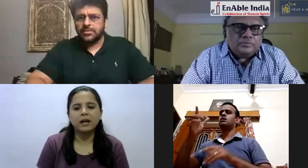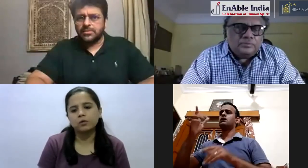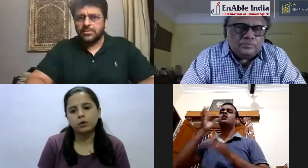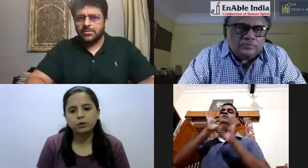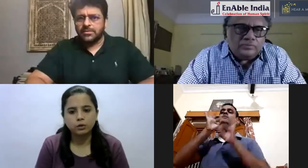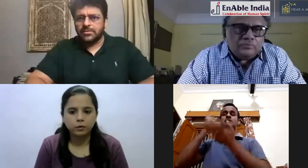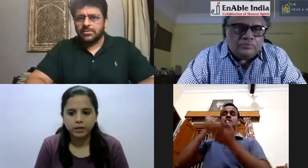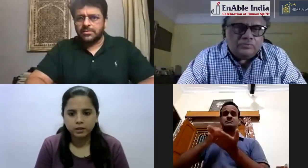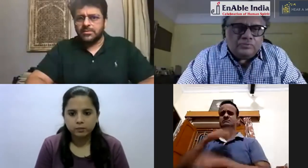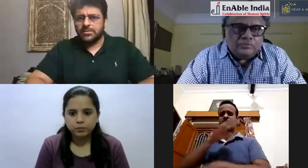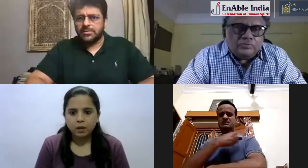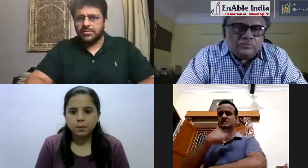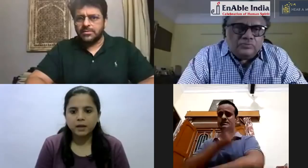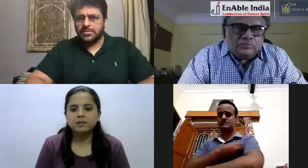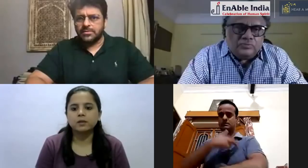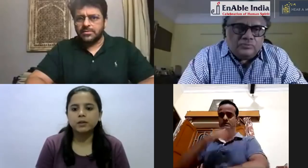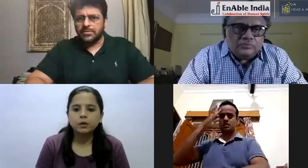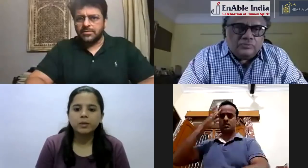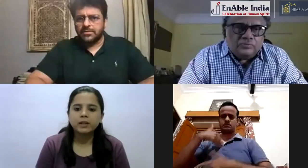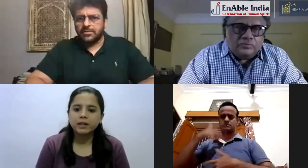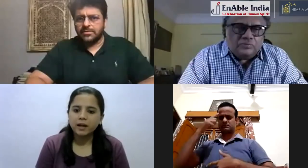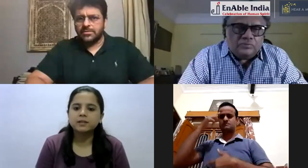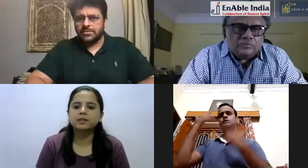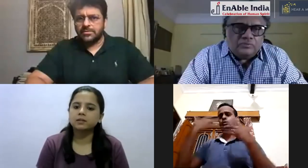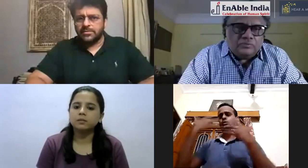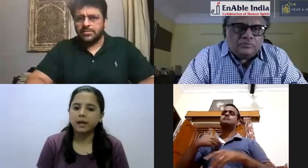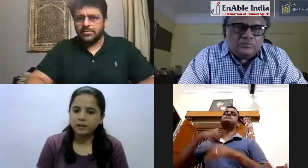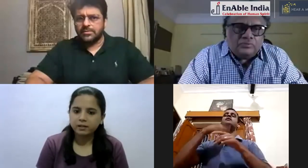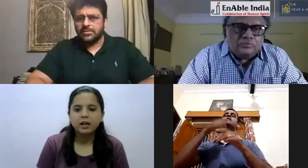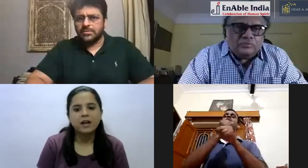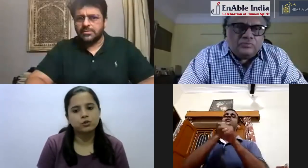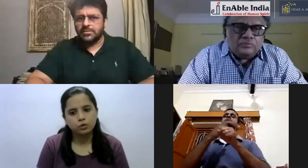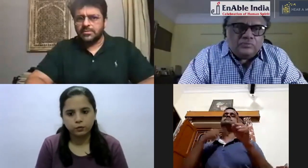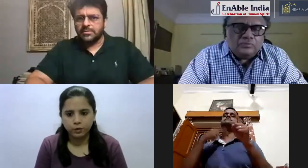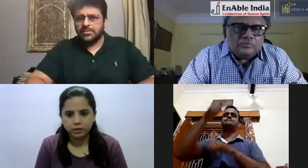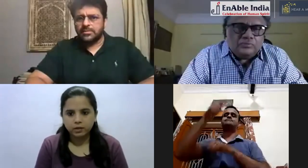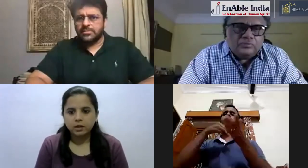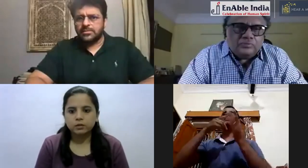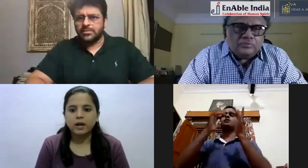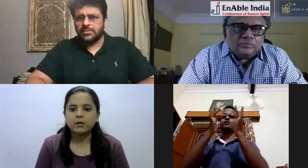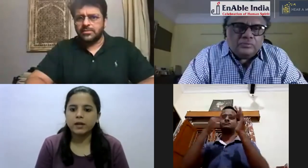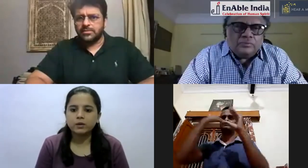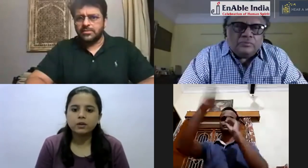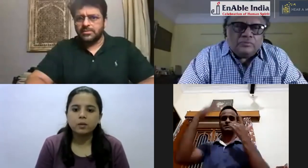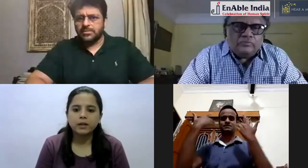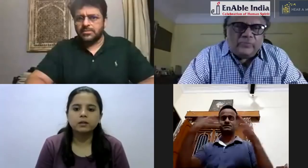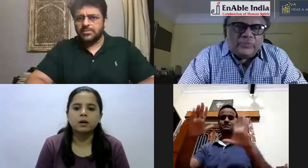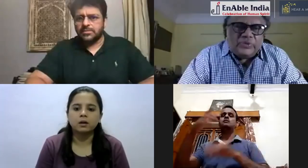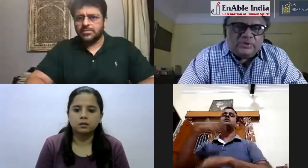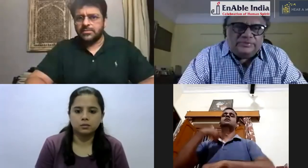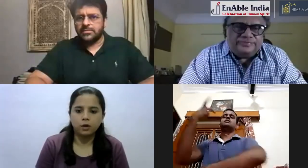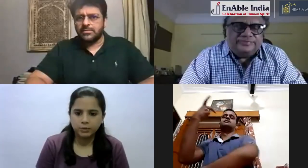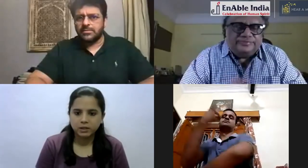thought that I would not go for it, but someone told me that yeah, it's mandatory. I should go for it. So I went to the